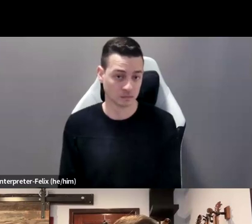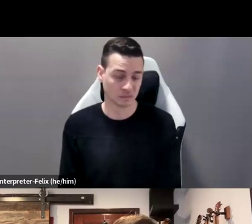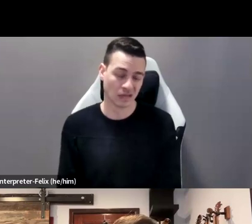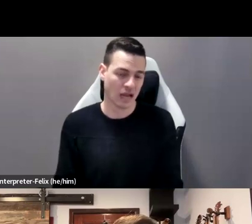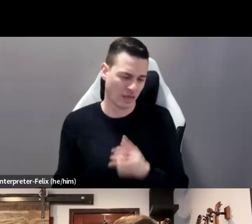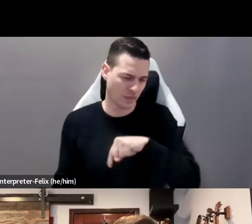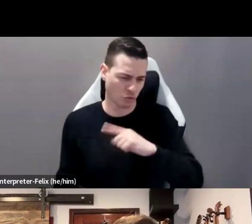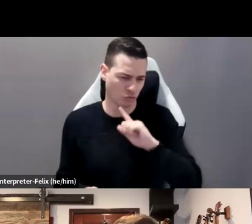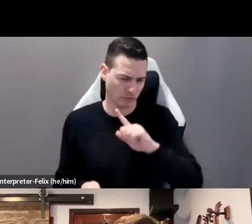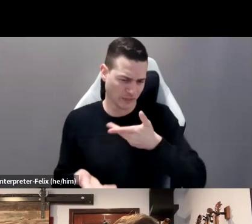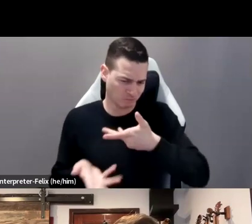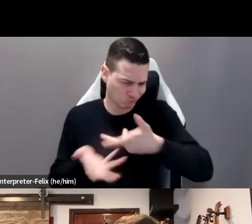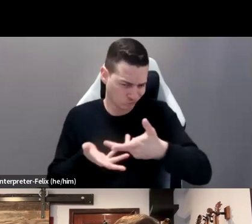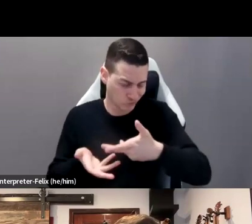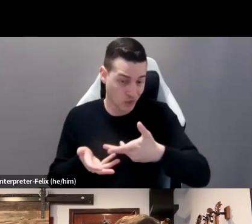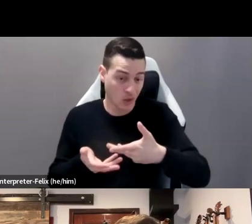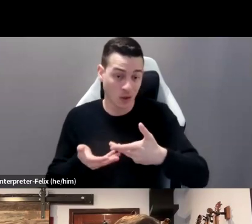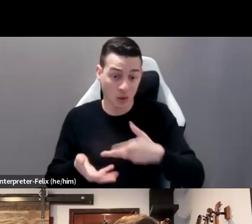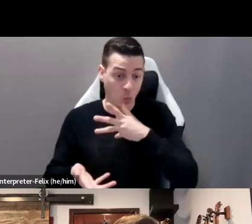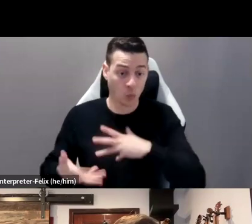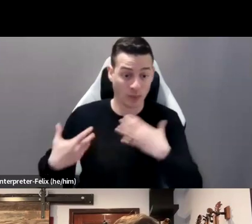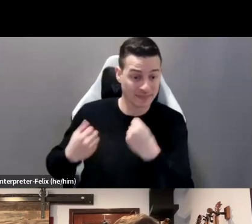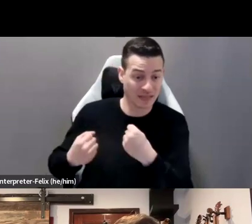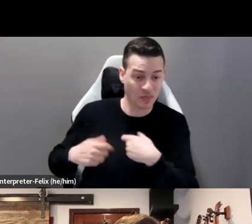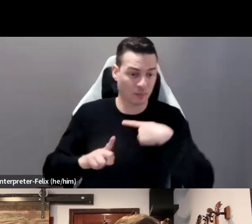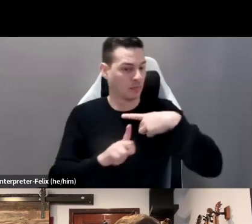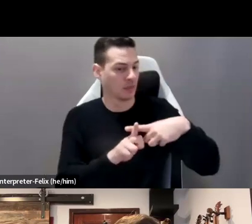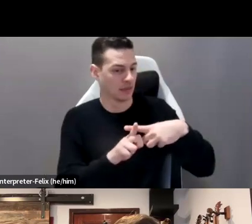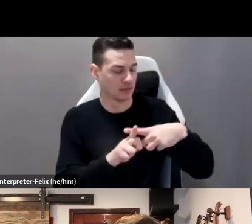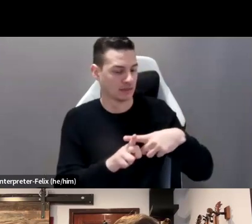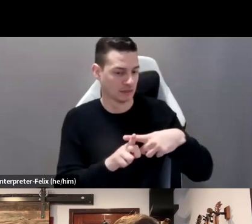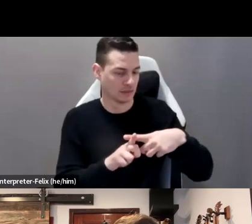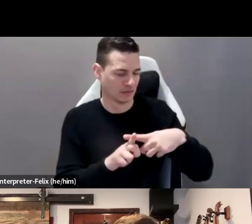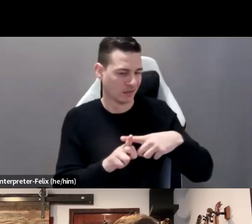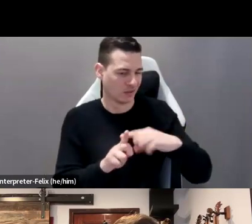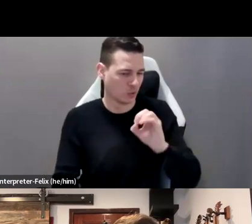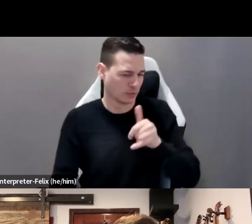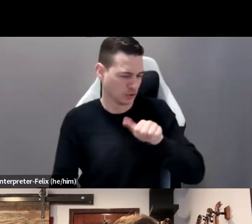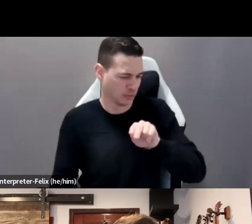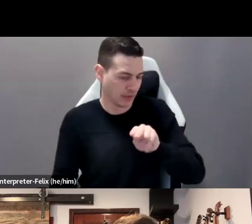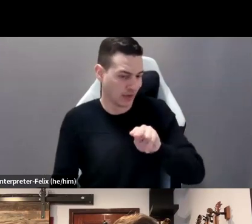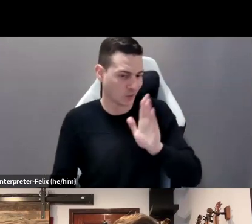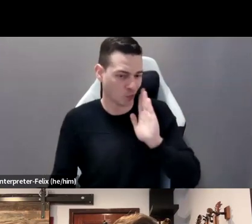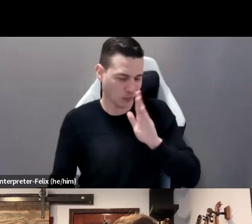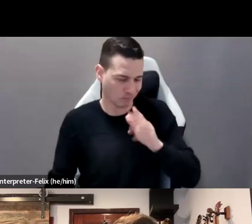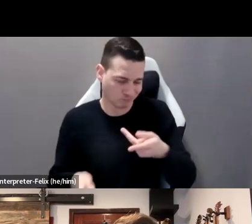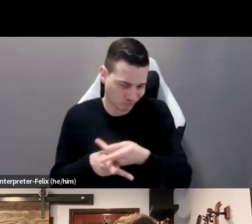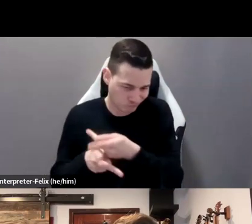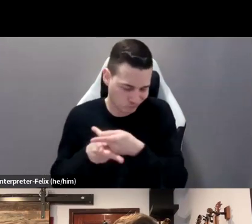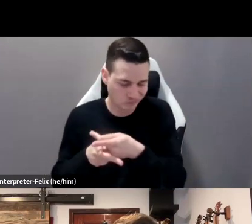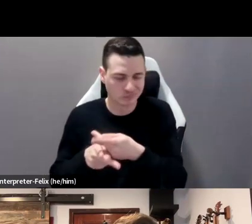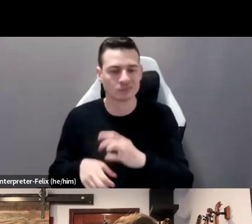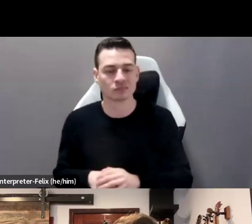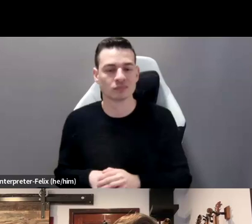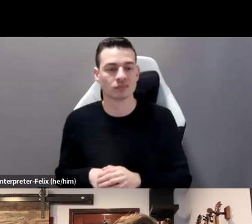level. Last follow-up question is do you, and you might not know this, but like, do you know how much this is mirrored at